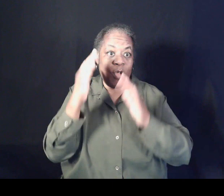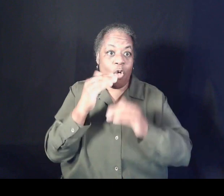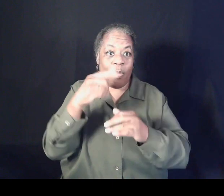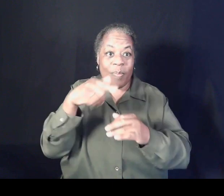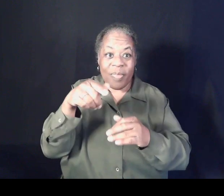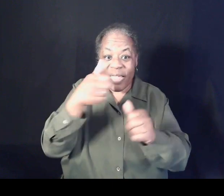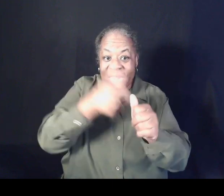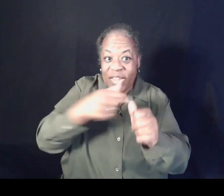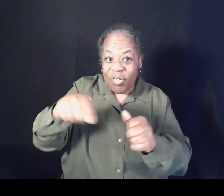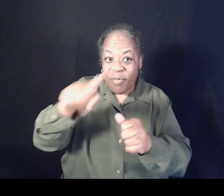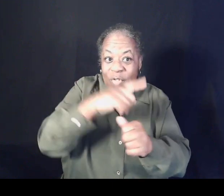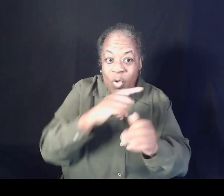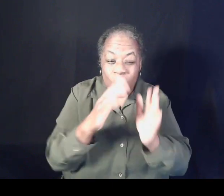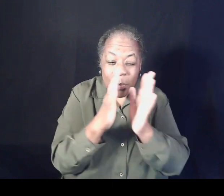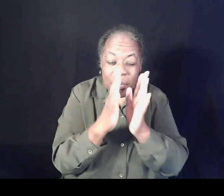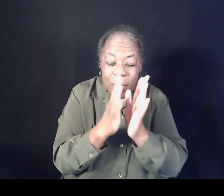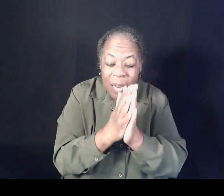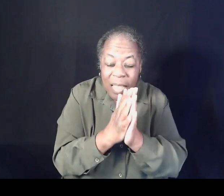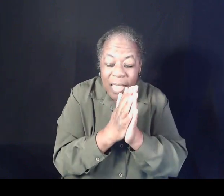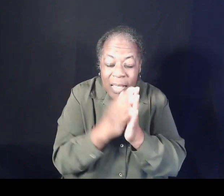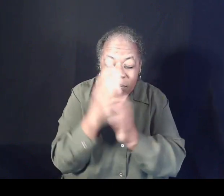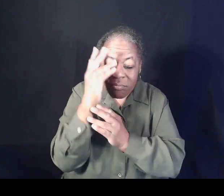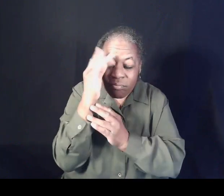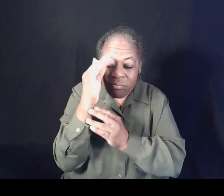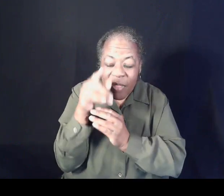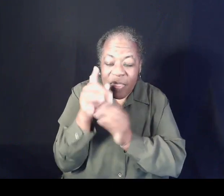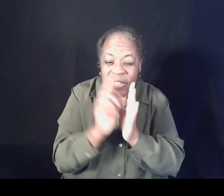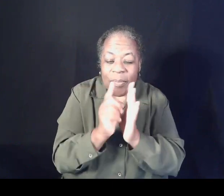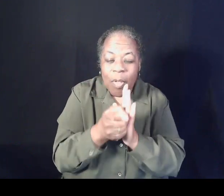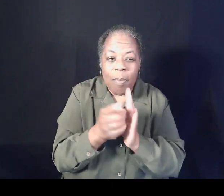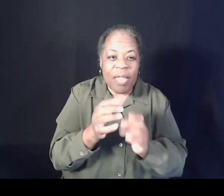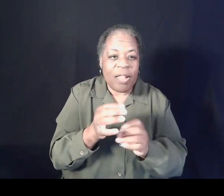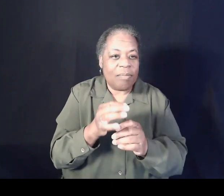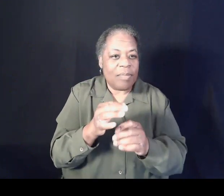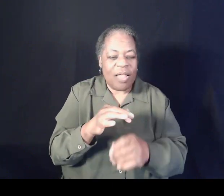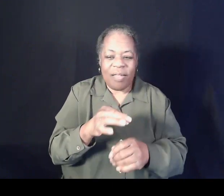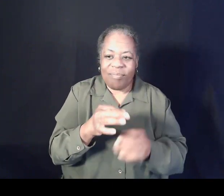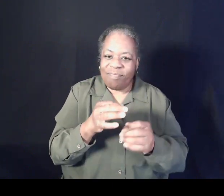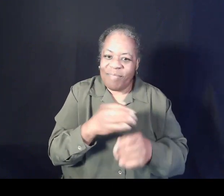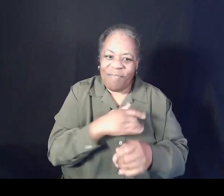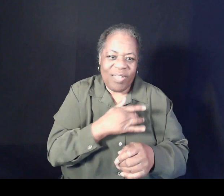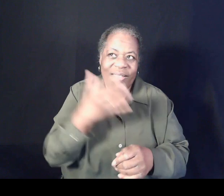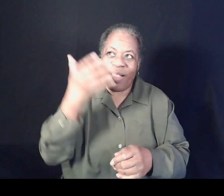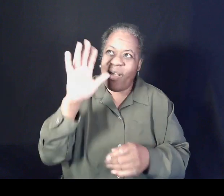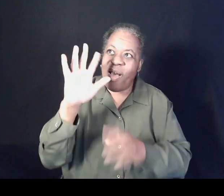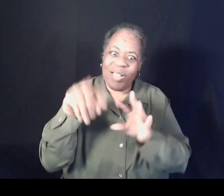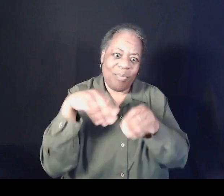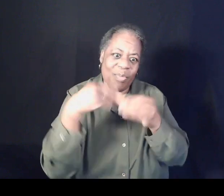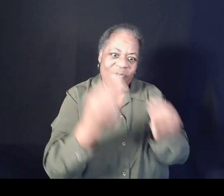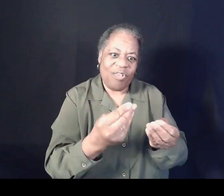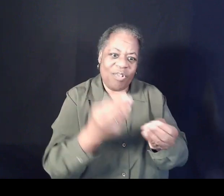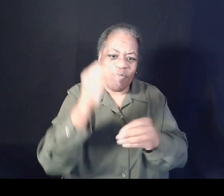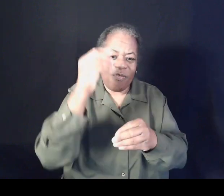discern this moment, because it feels like a God-given provision for Grace Chapel today.